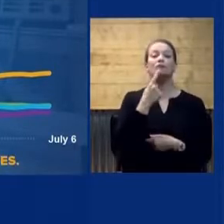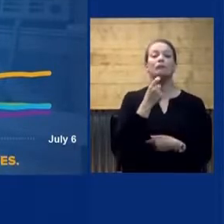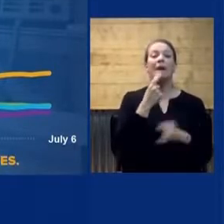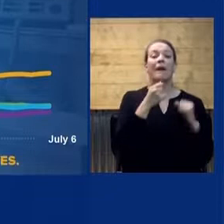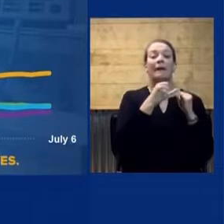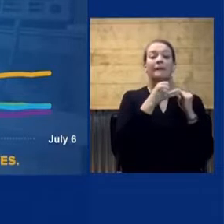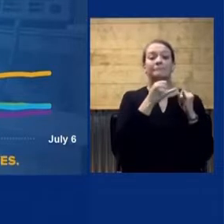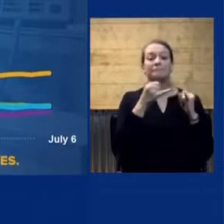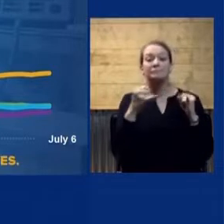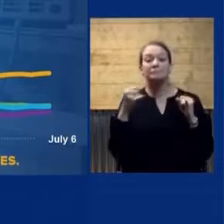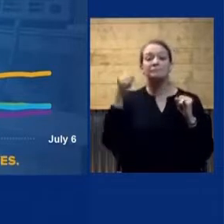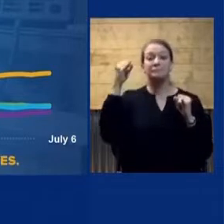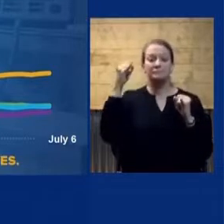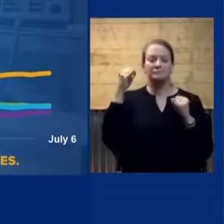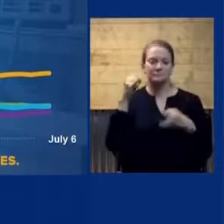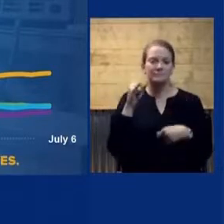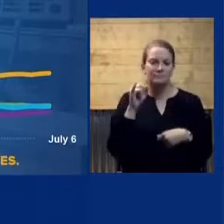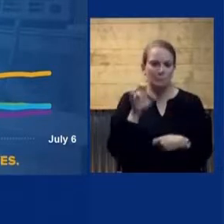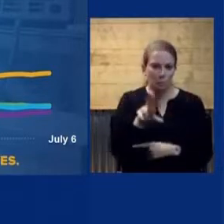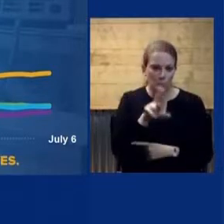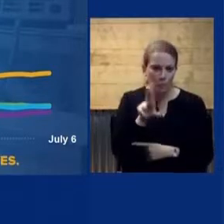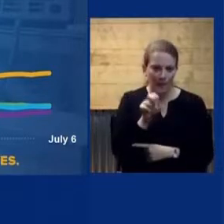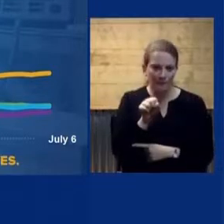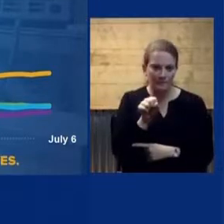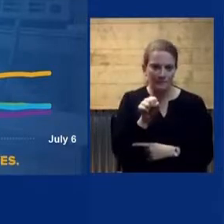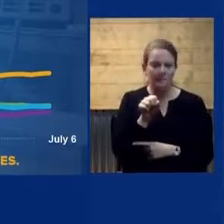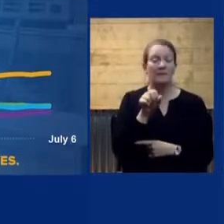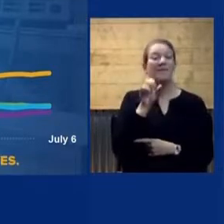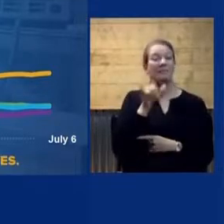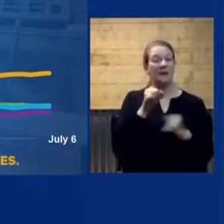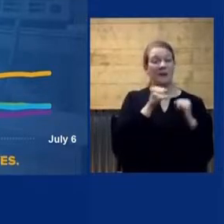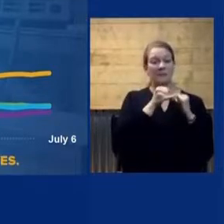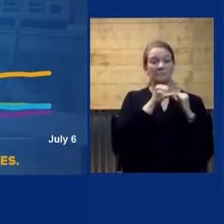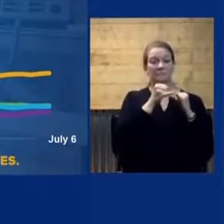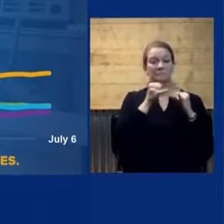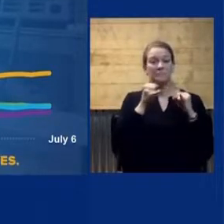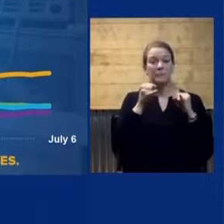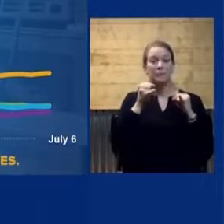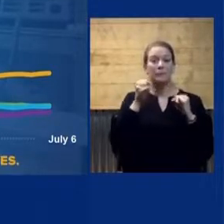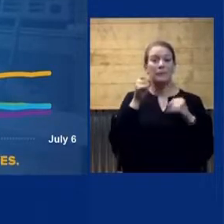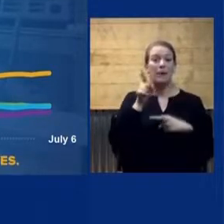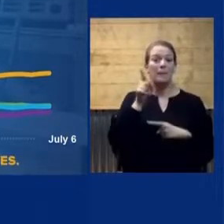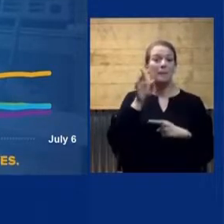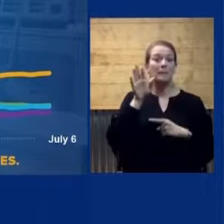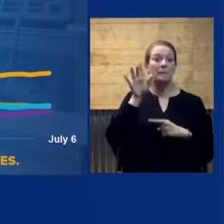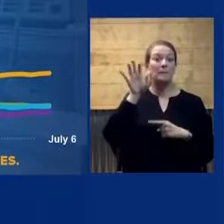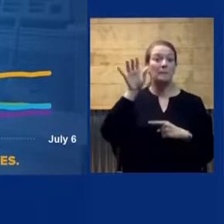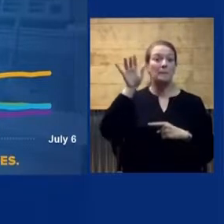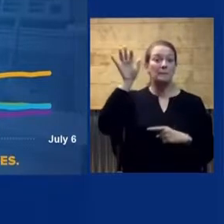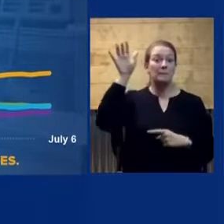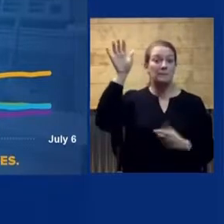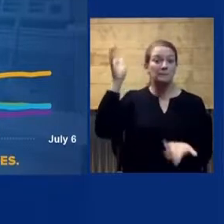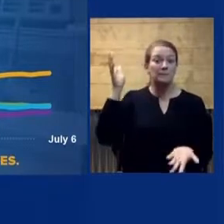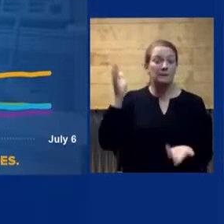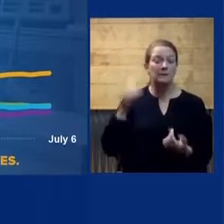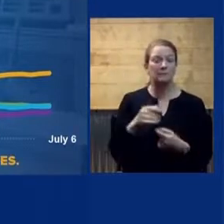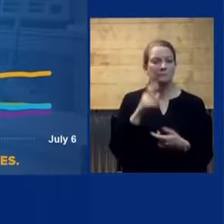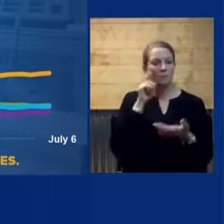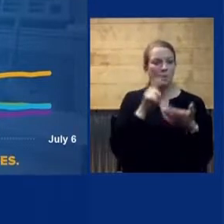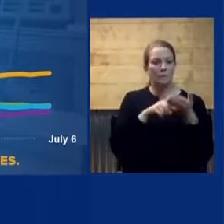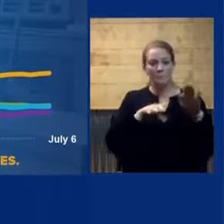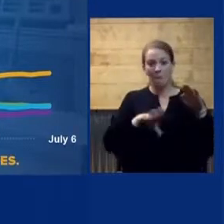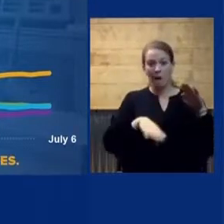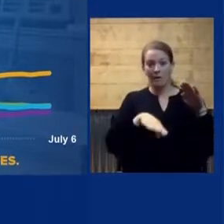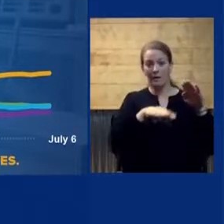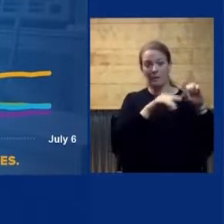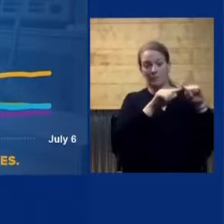And that red line is going up. Look at the lines on the bottom.